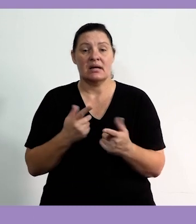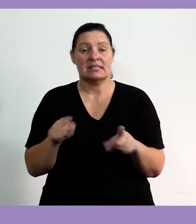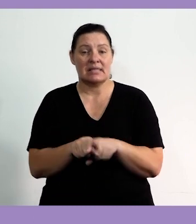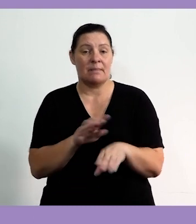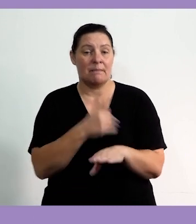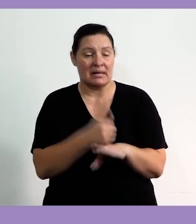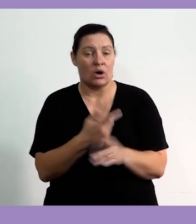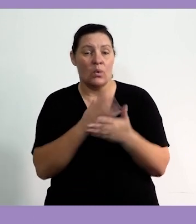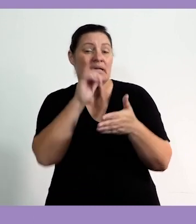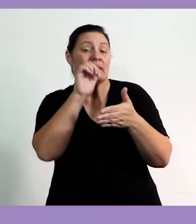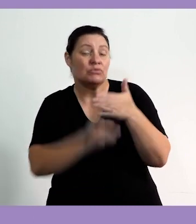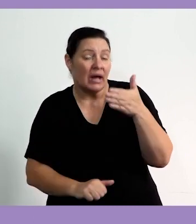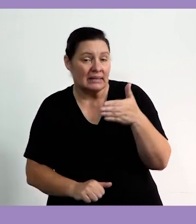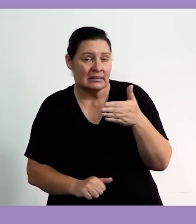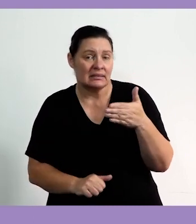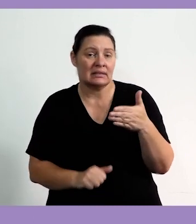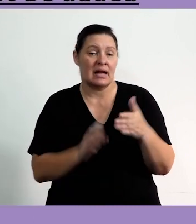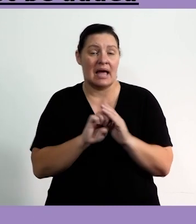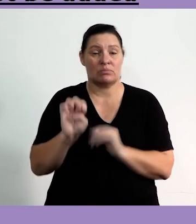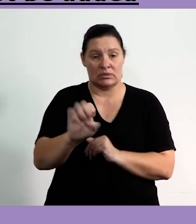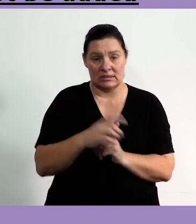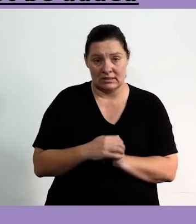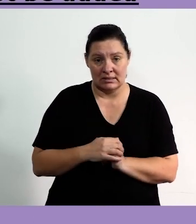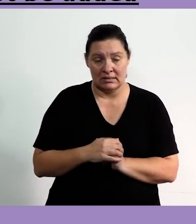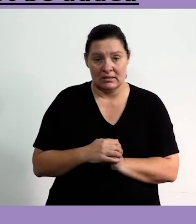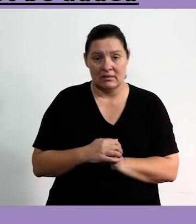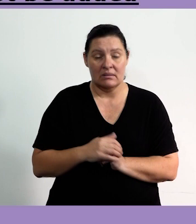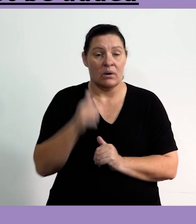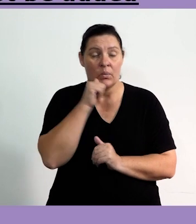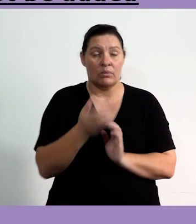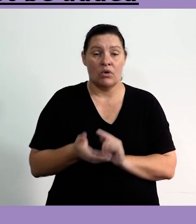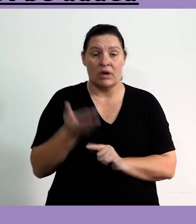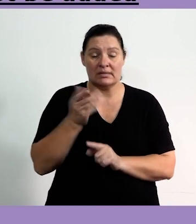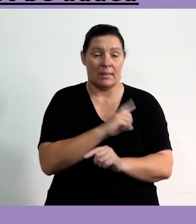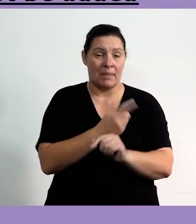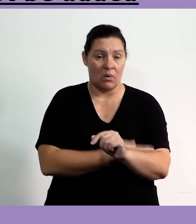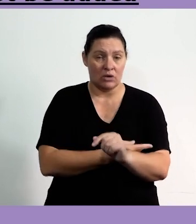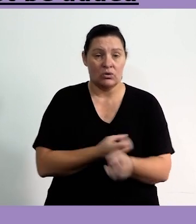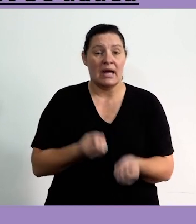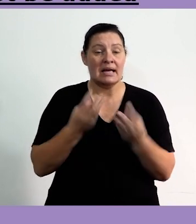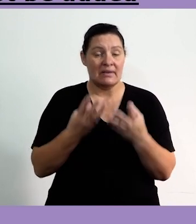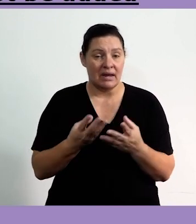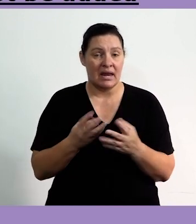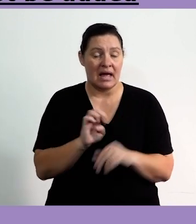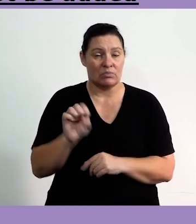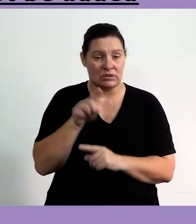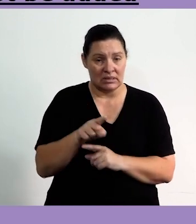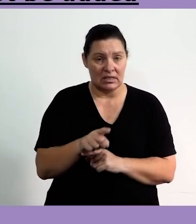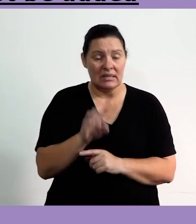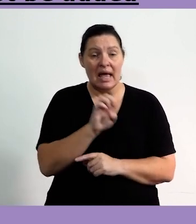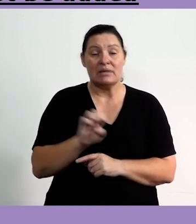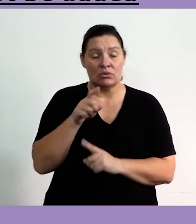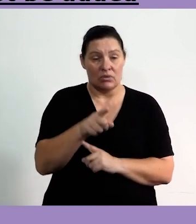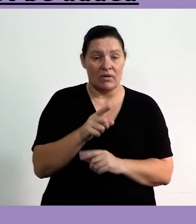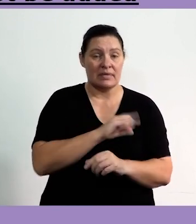divide powers of the same base, we subtract the exponents. When we raise a power to a given